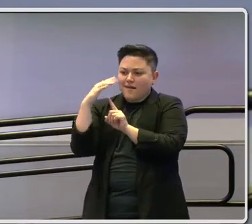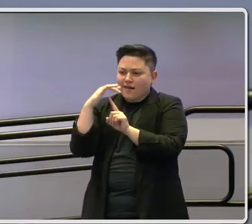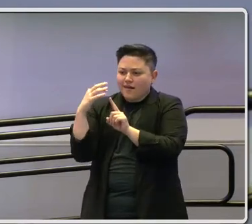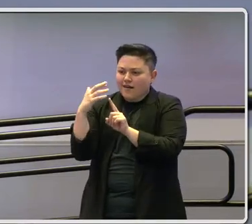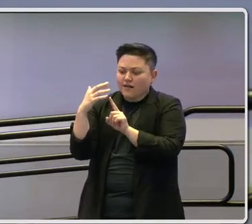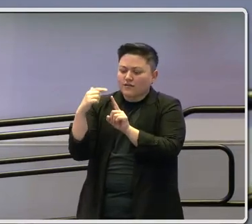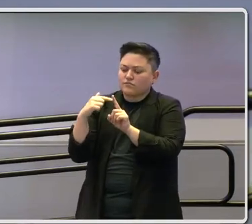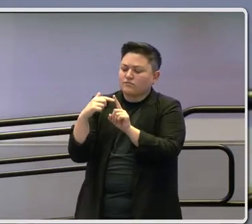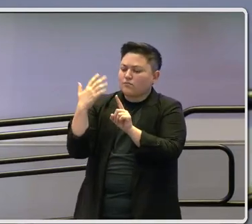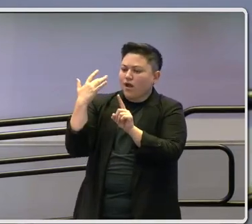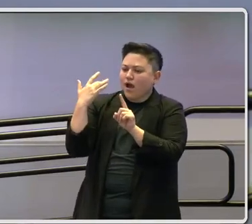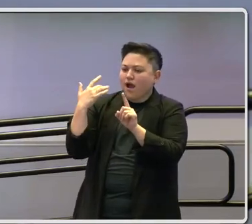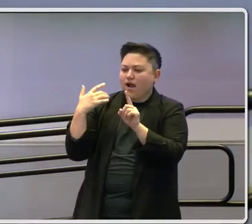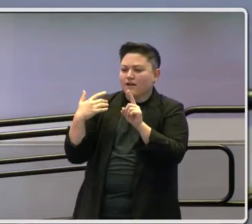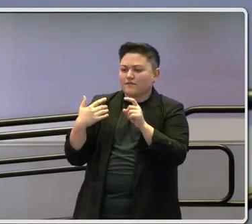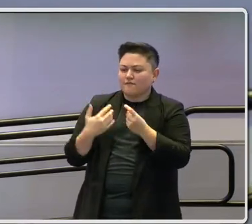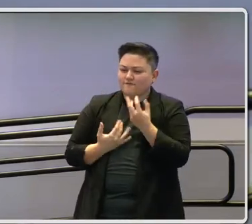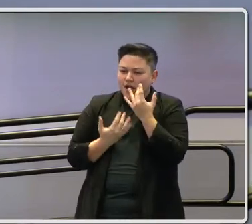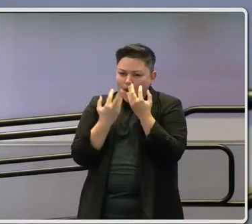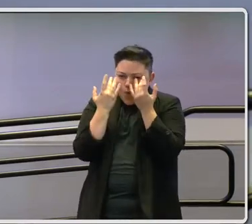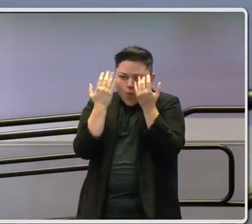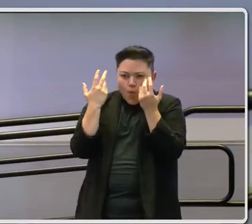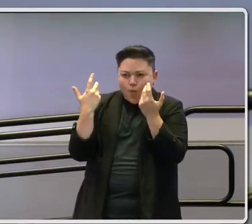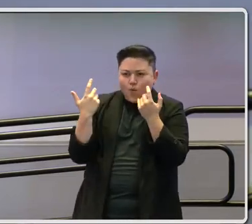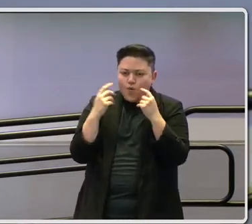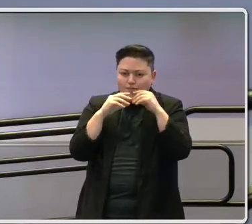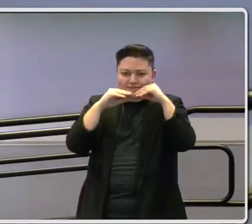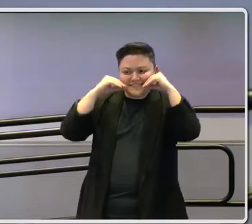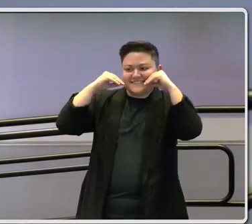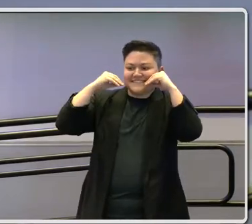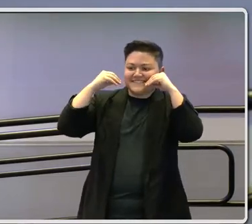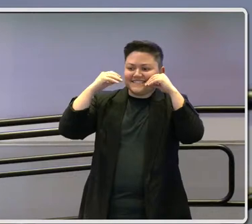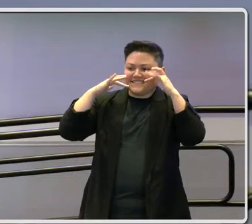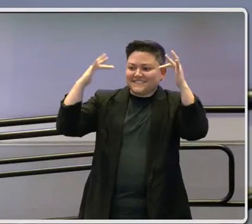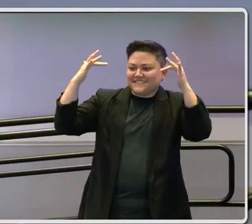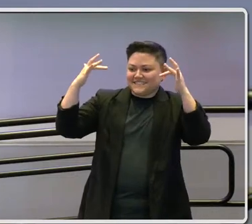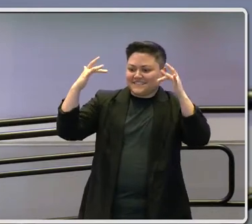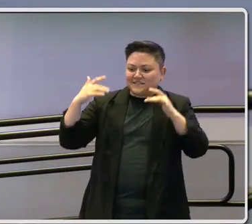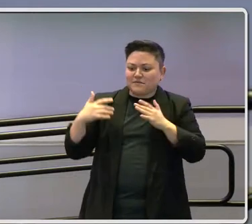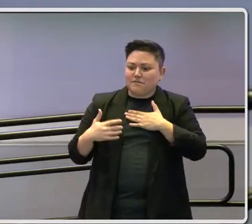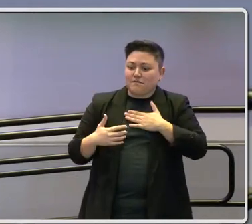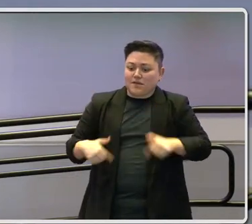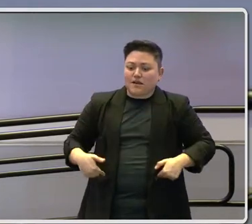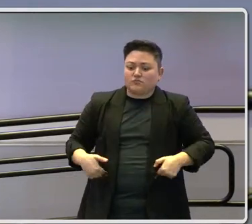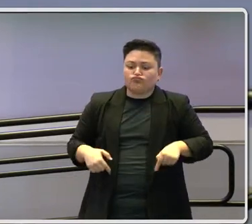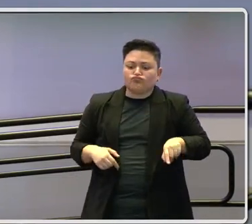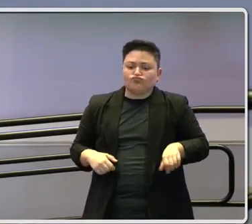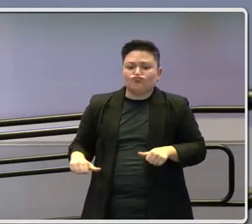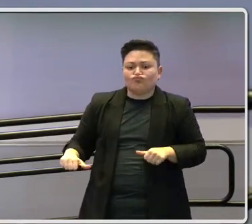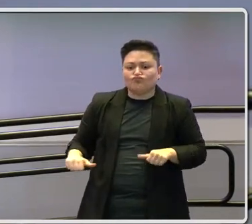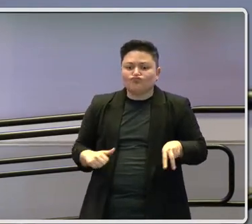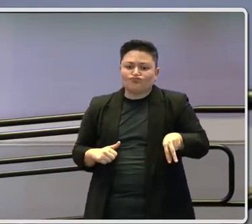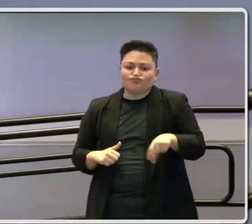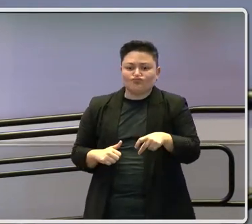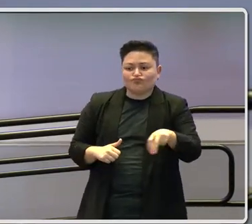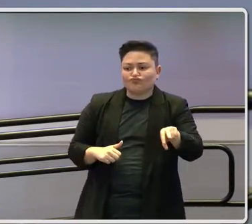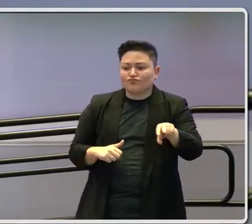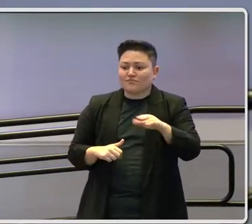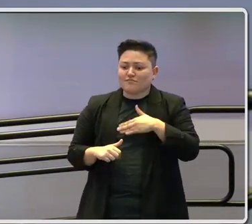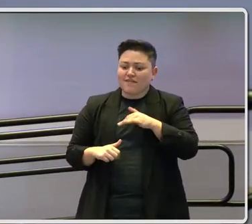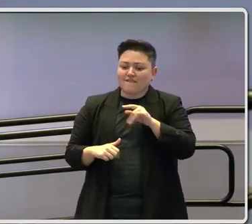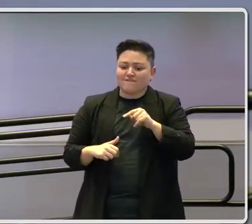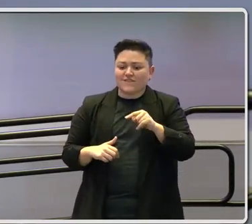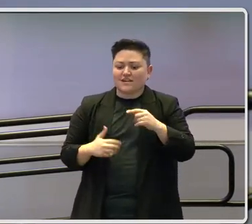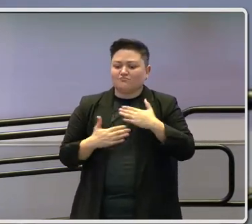in my eyes, the flash of my teeth, the swing in my waist, the joy in my feet. I